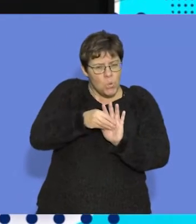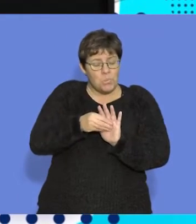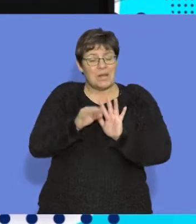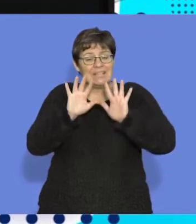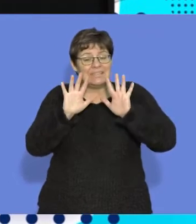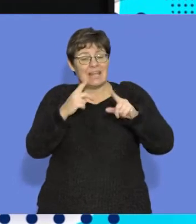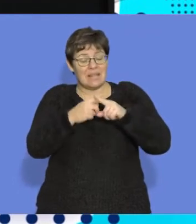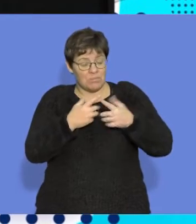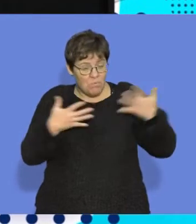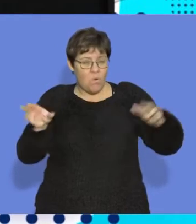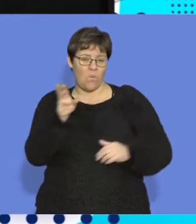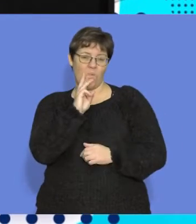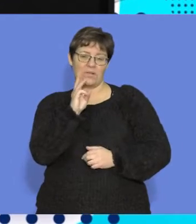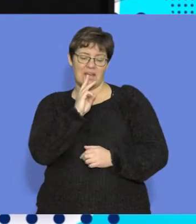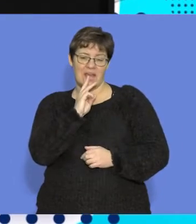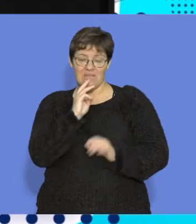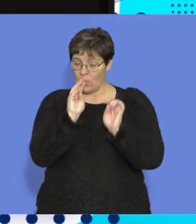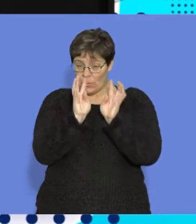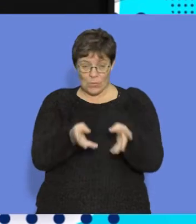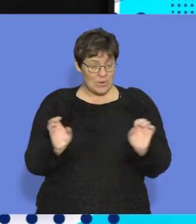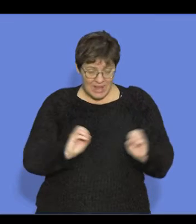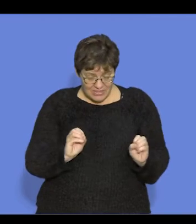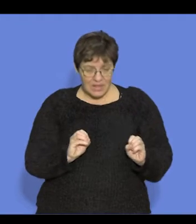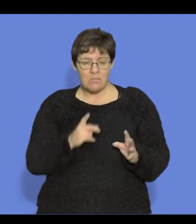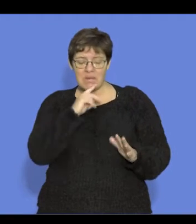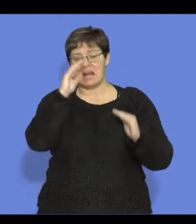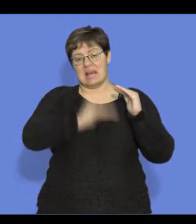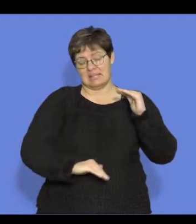10 times more water than if there were no root hairs.